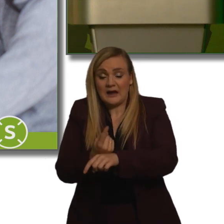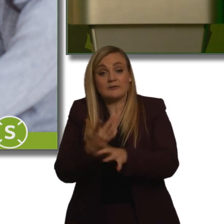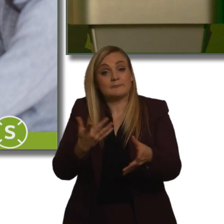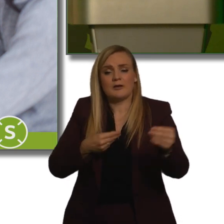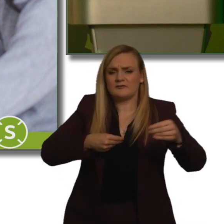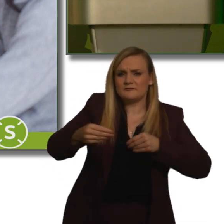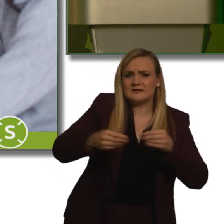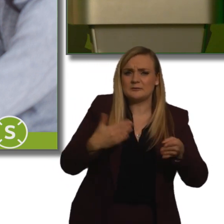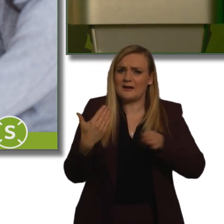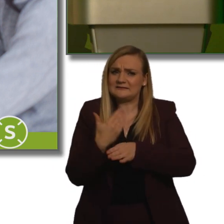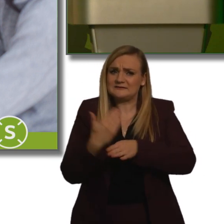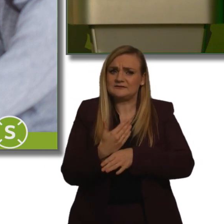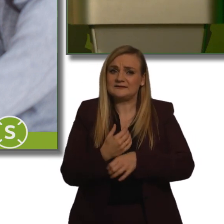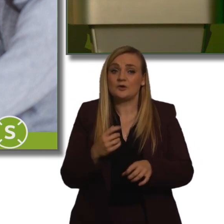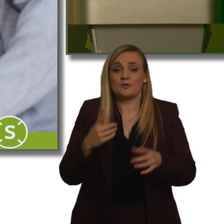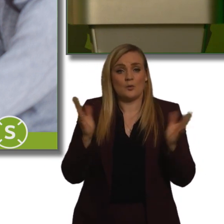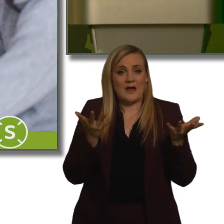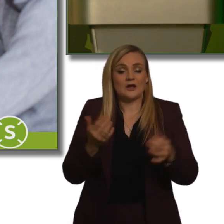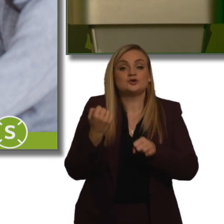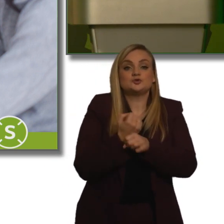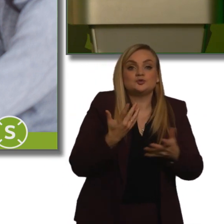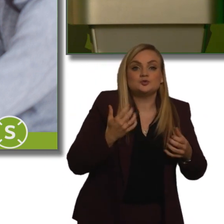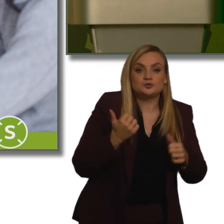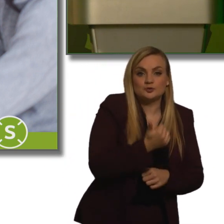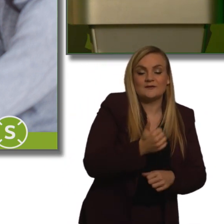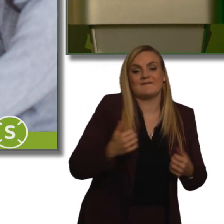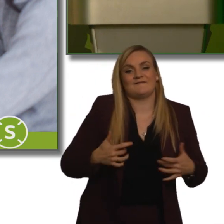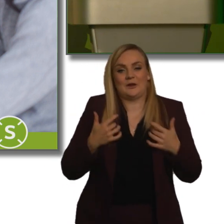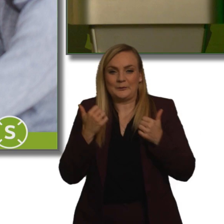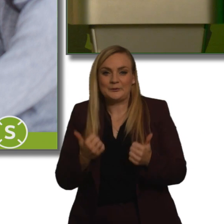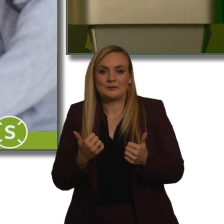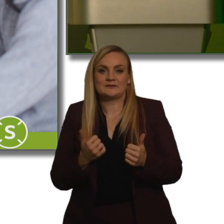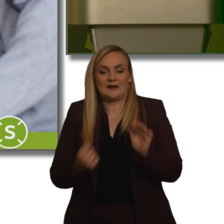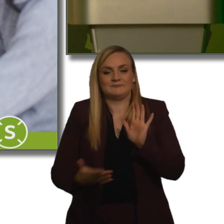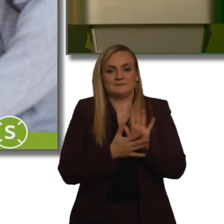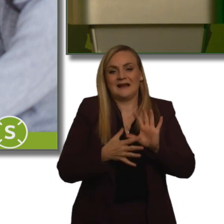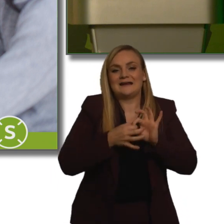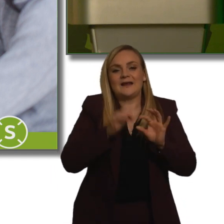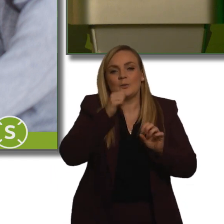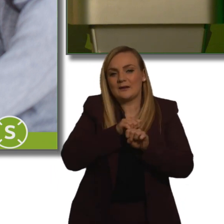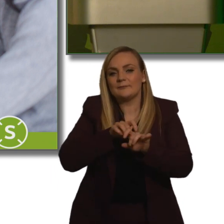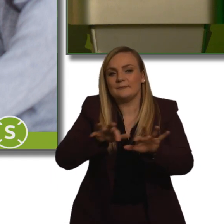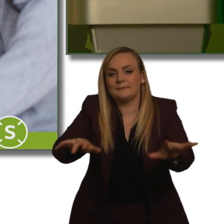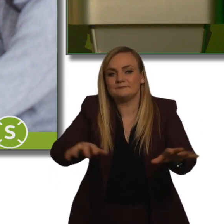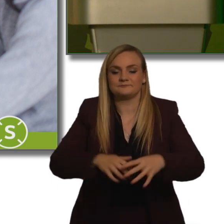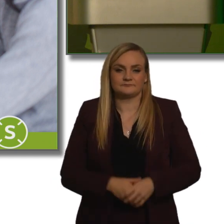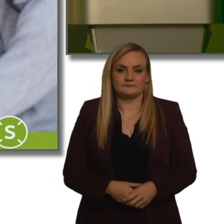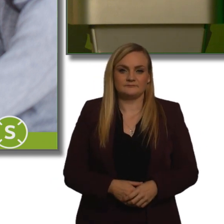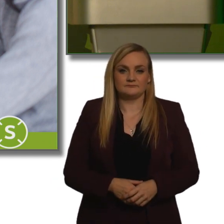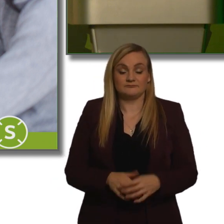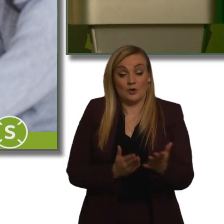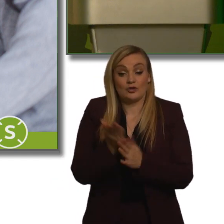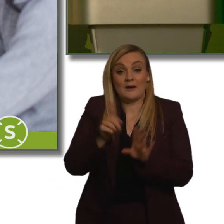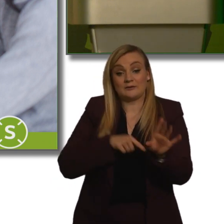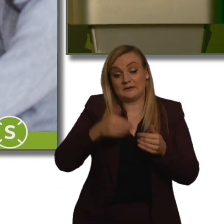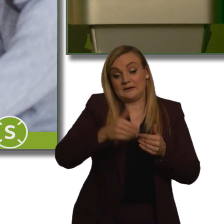bite-sized activities on Do Good Feel Good, for which we'll share a link. And throughout the year, we'll share different fundraising